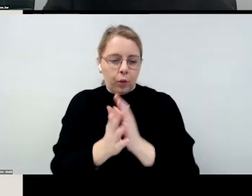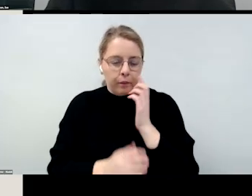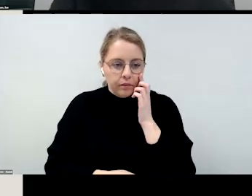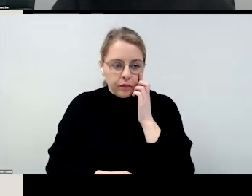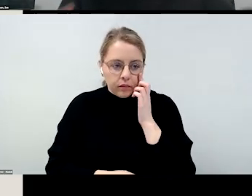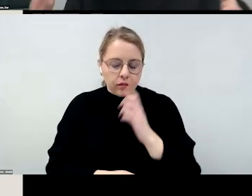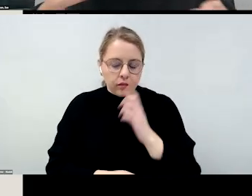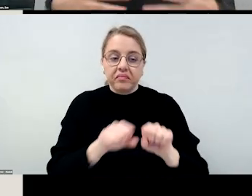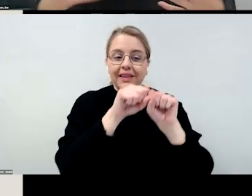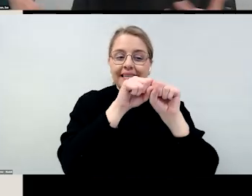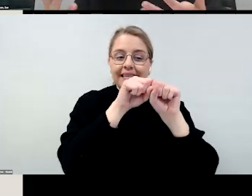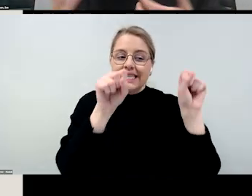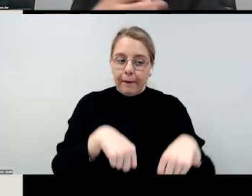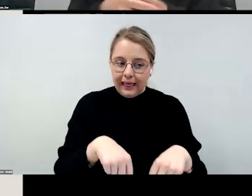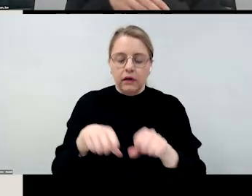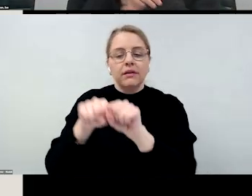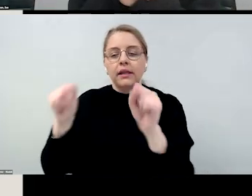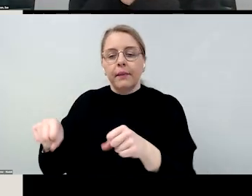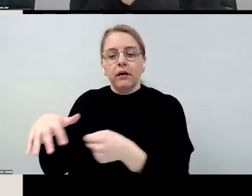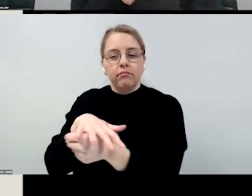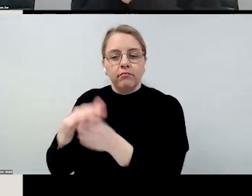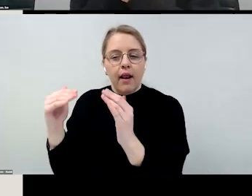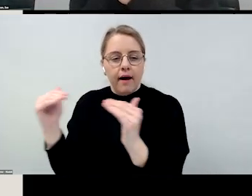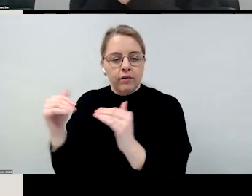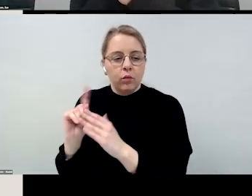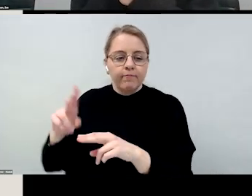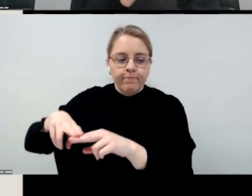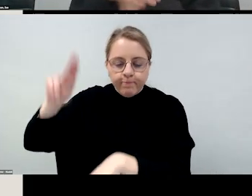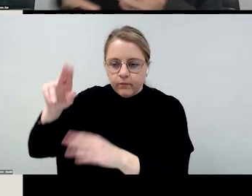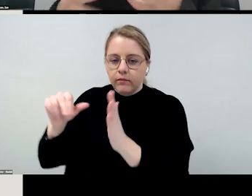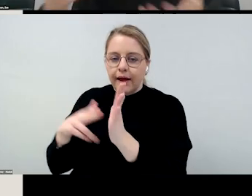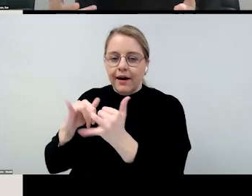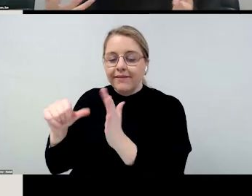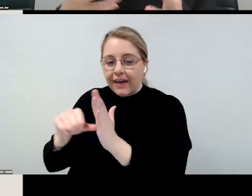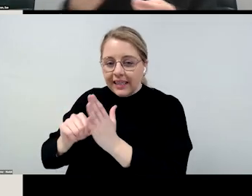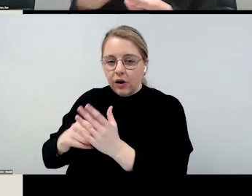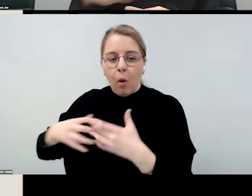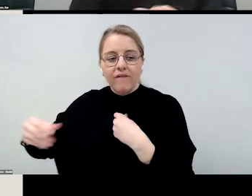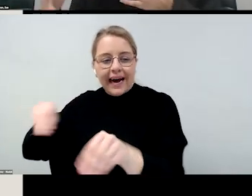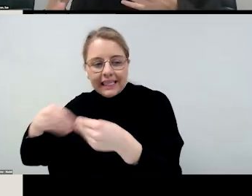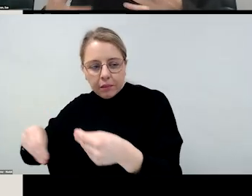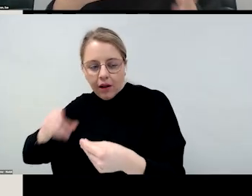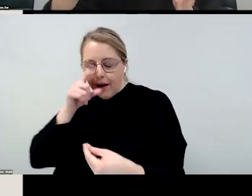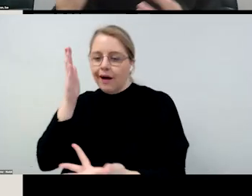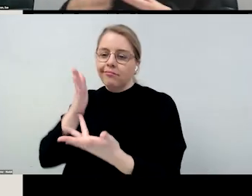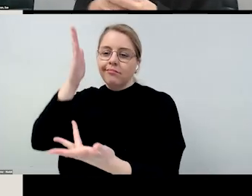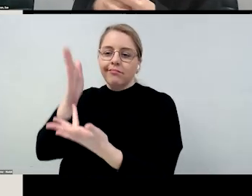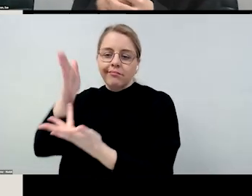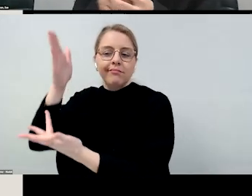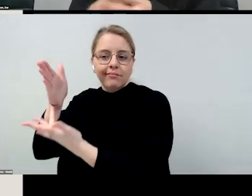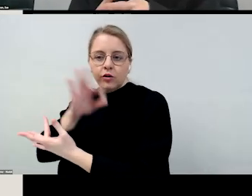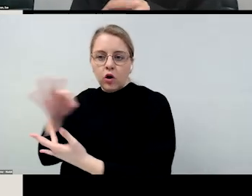level, we can look to increase flexibility in NDIS funding so that people can get support to respond to ad hoc